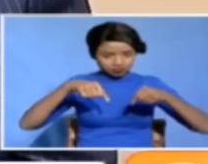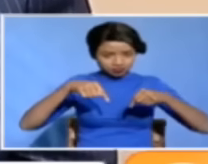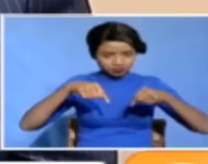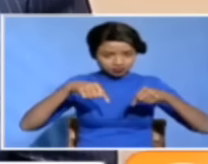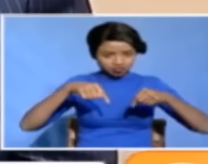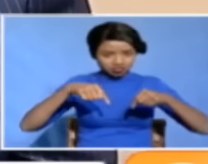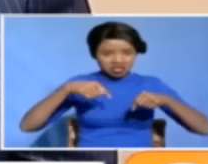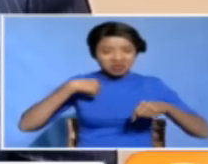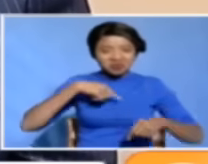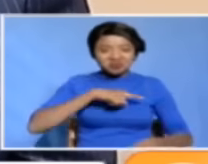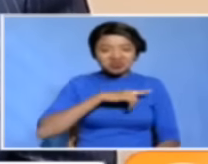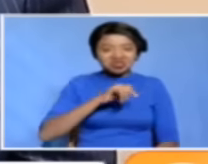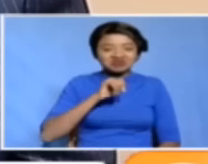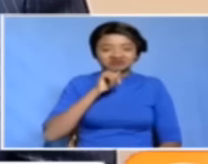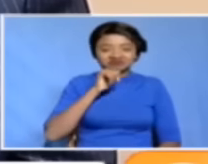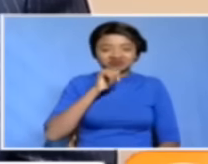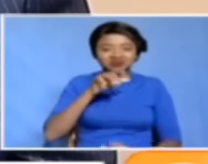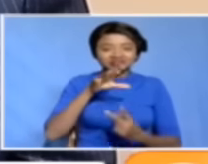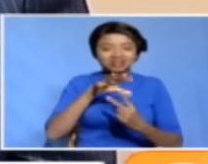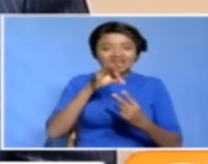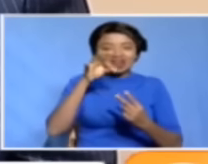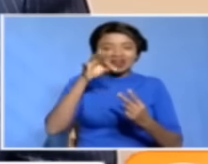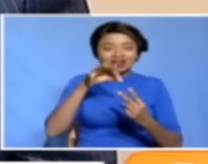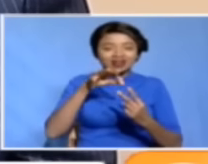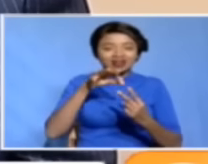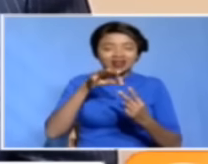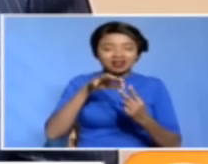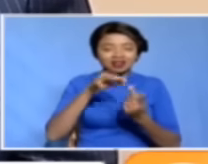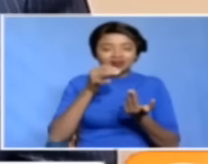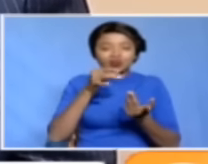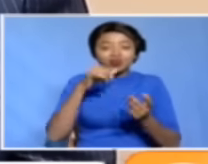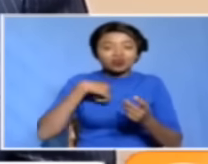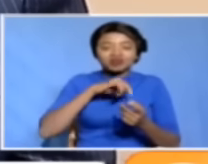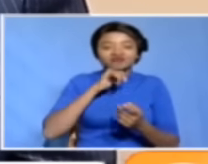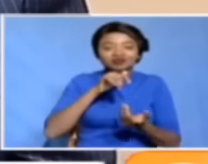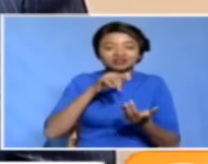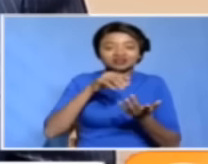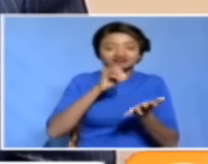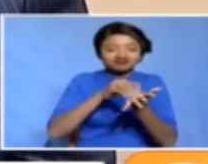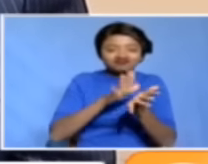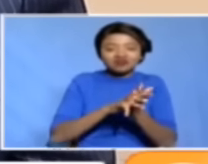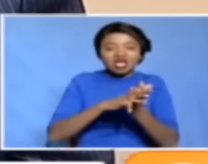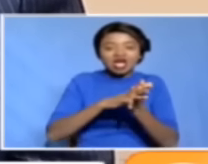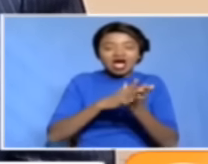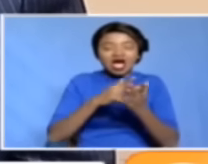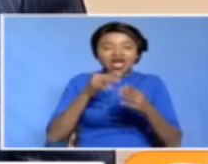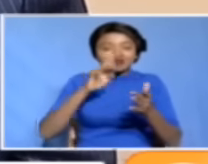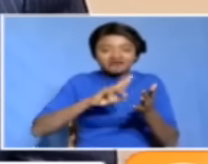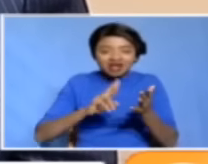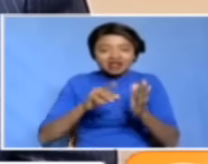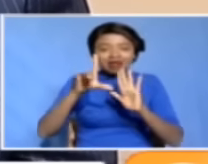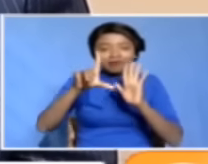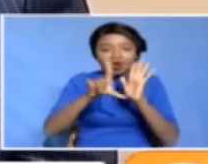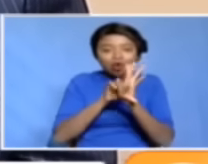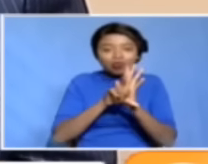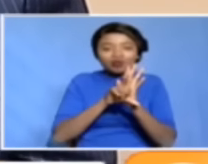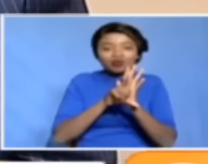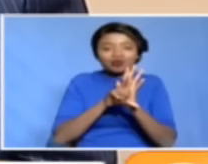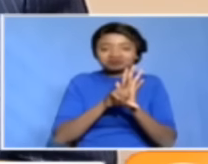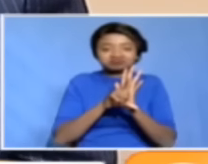have not enacted a referendum law in our country. So even how to conduct a referendum,